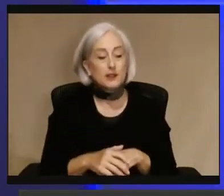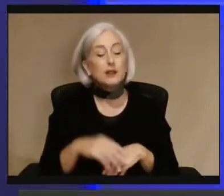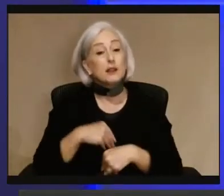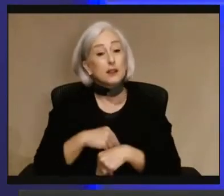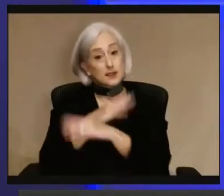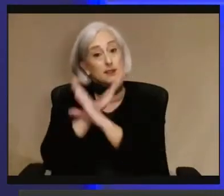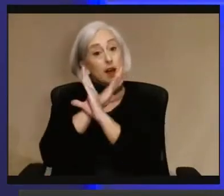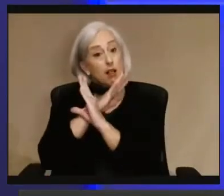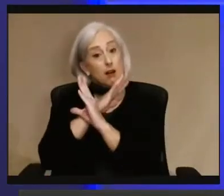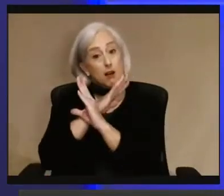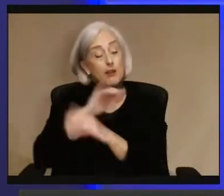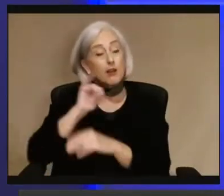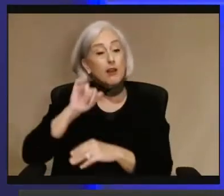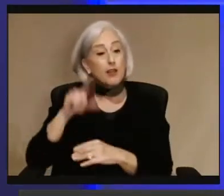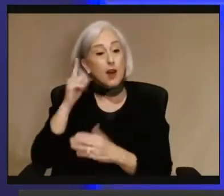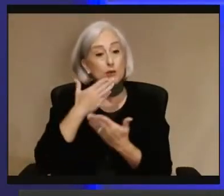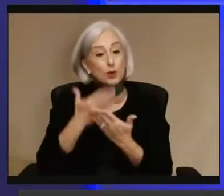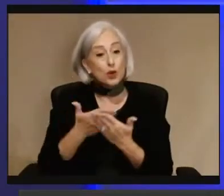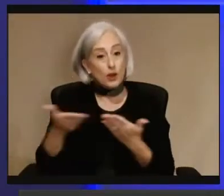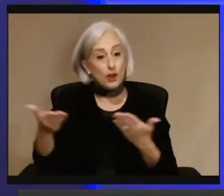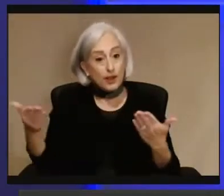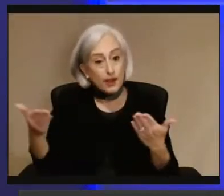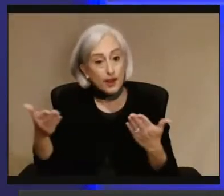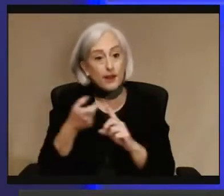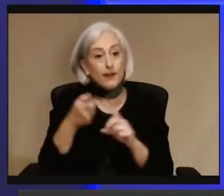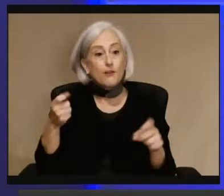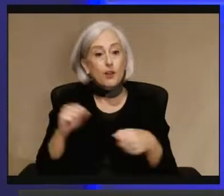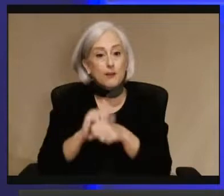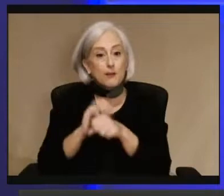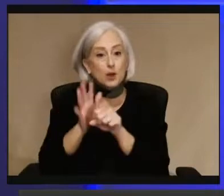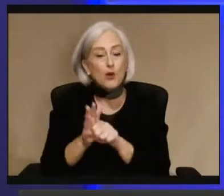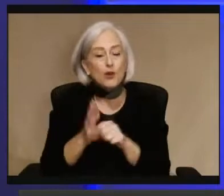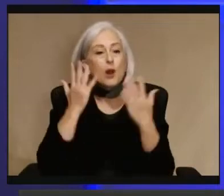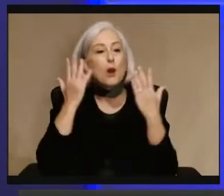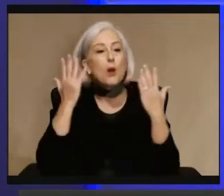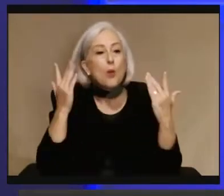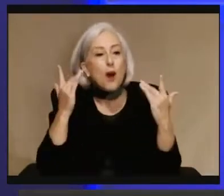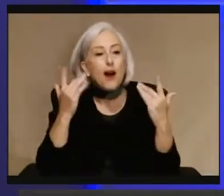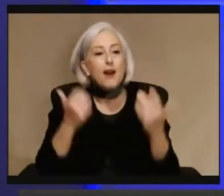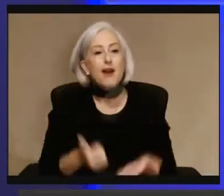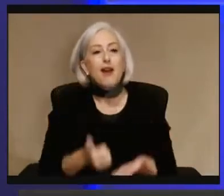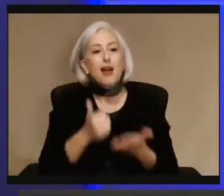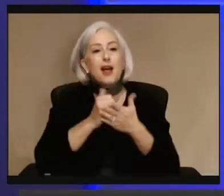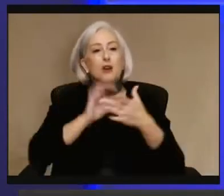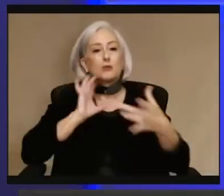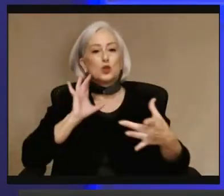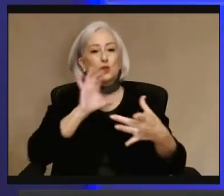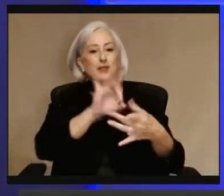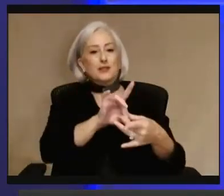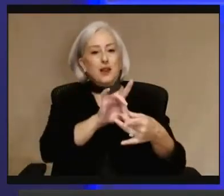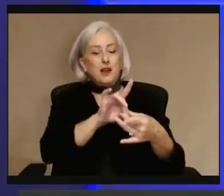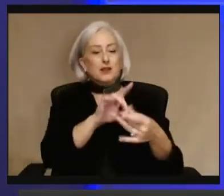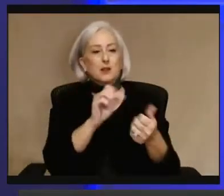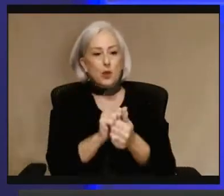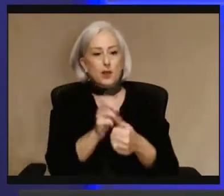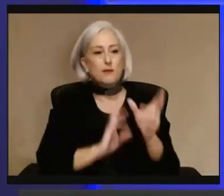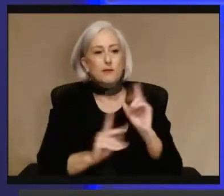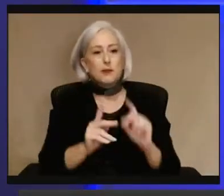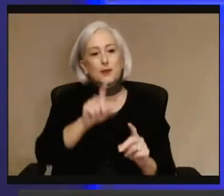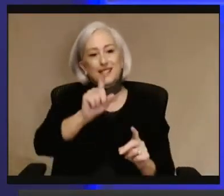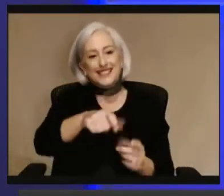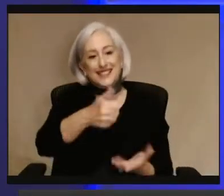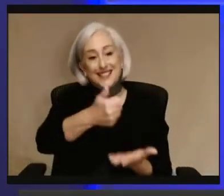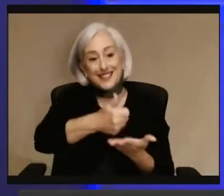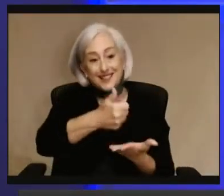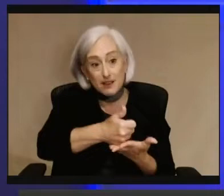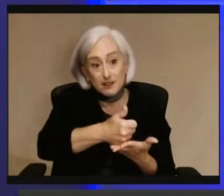because it helps us connect with people who are in need that can't get out. And I also think